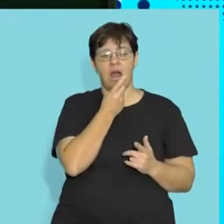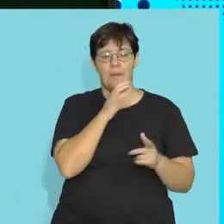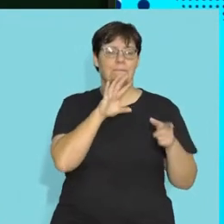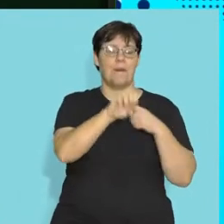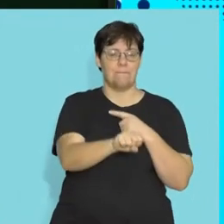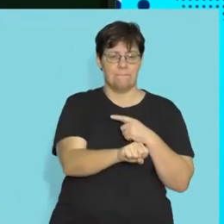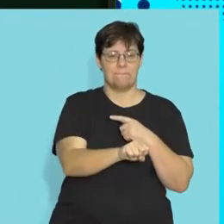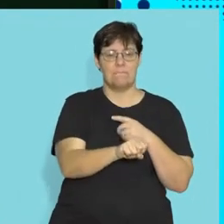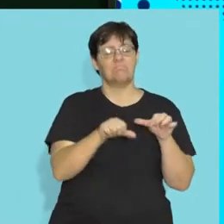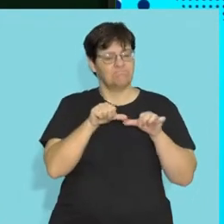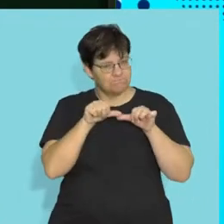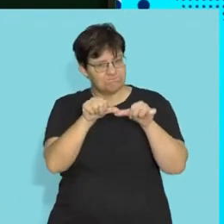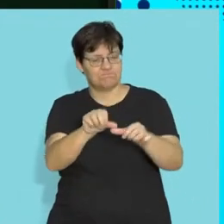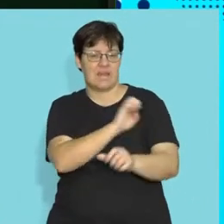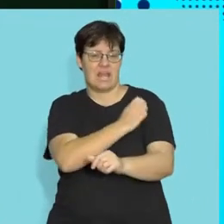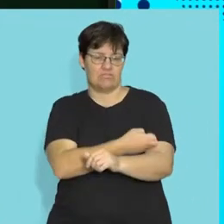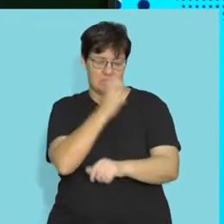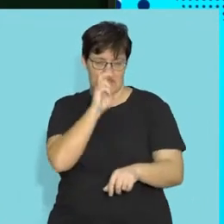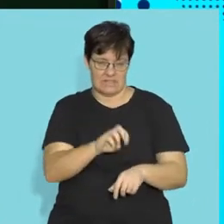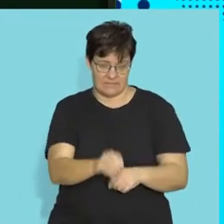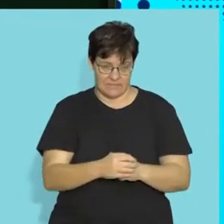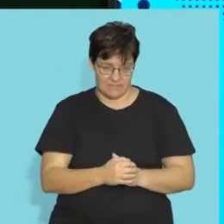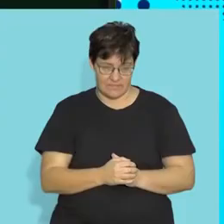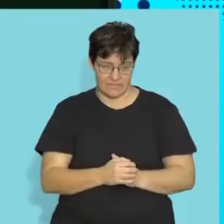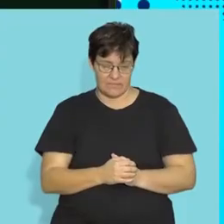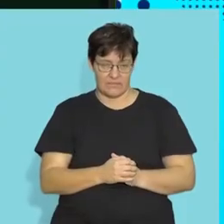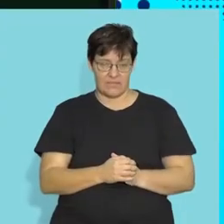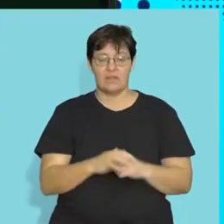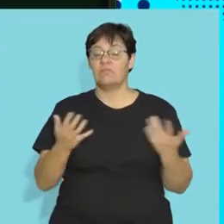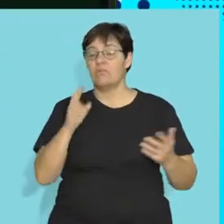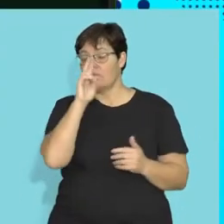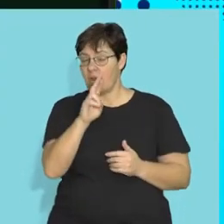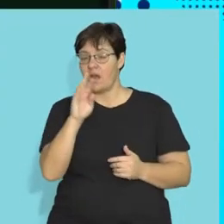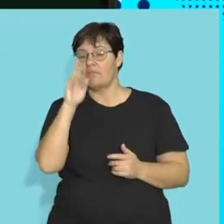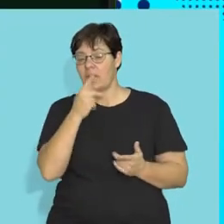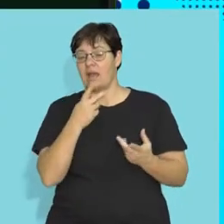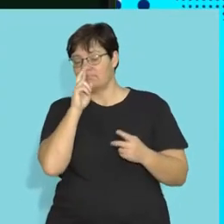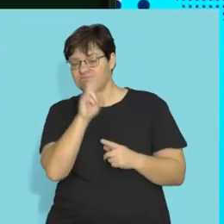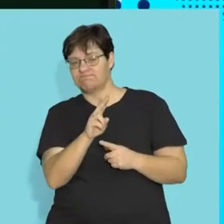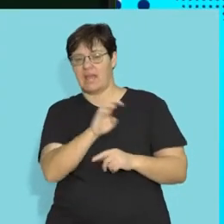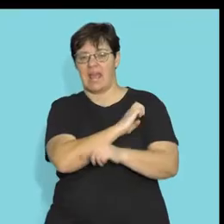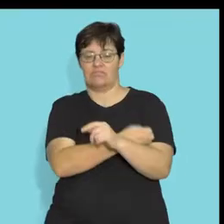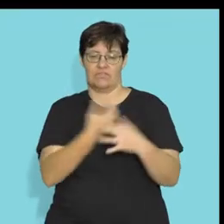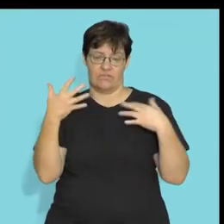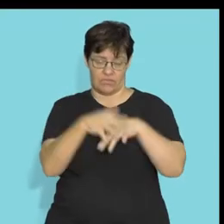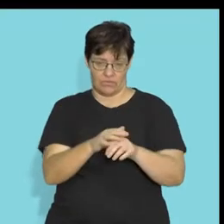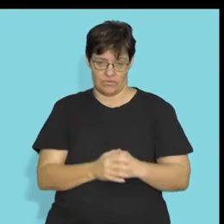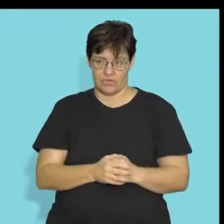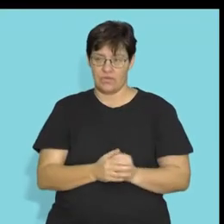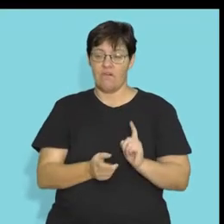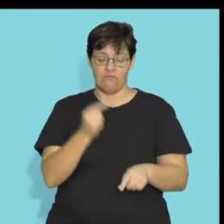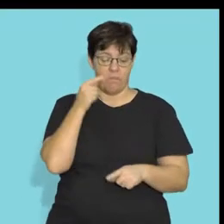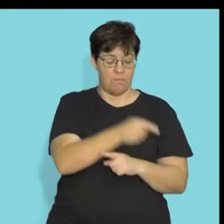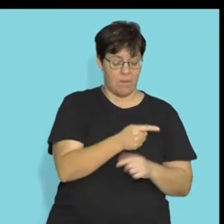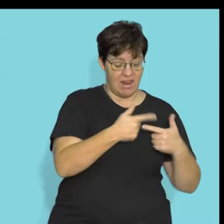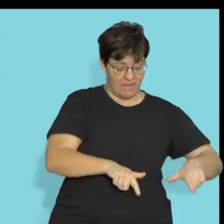to be able to get the sustained energy that they need. So remember that as we look at energy flow. So as energy is